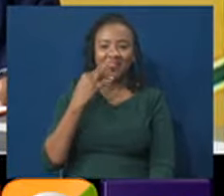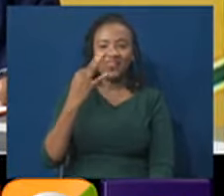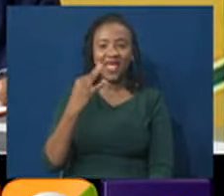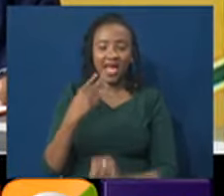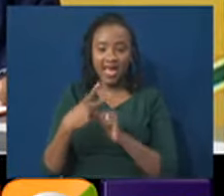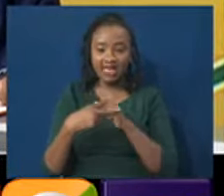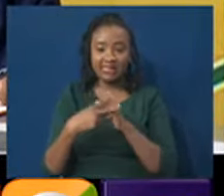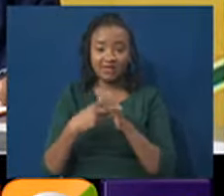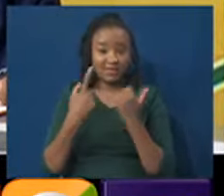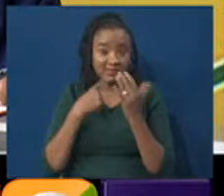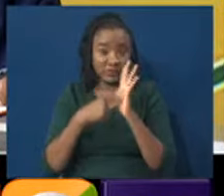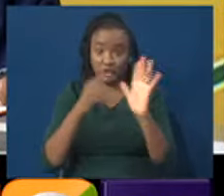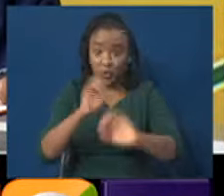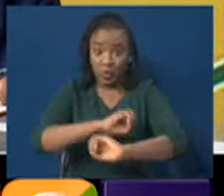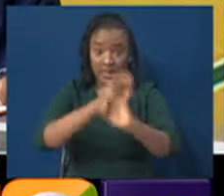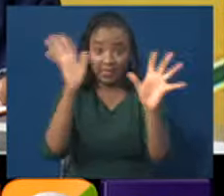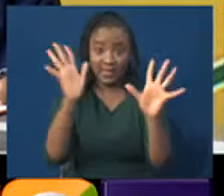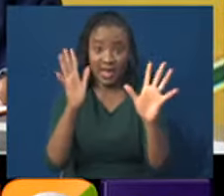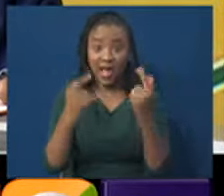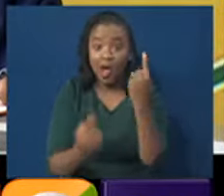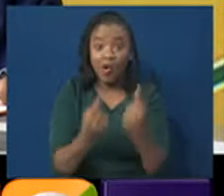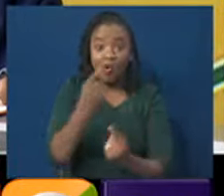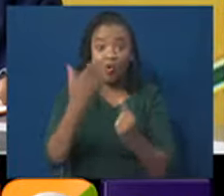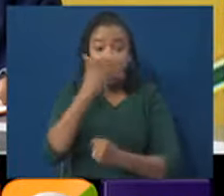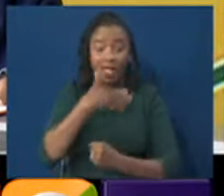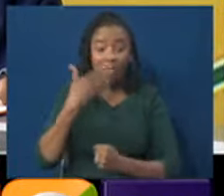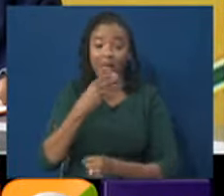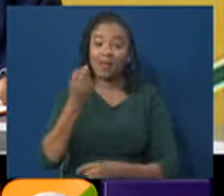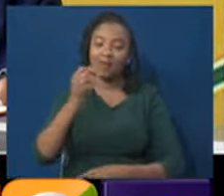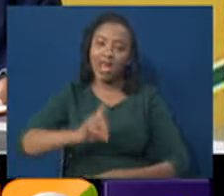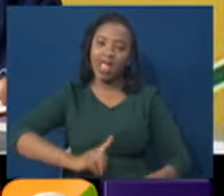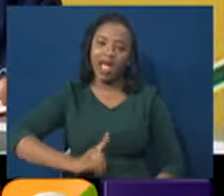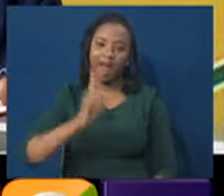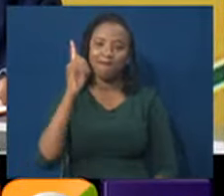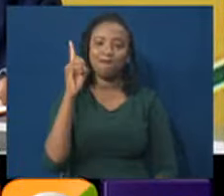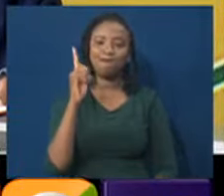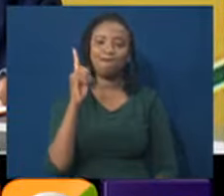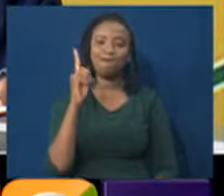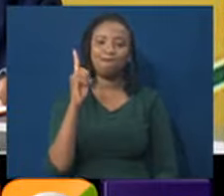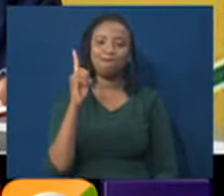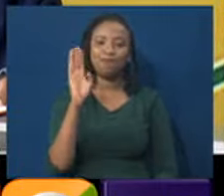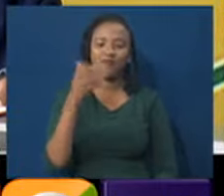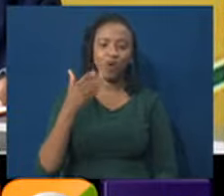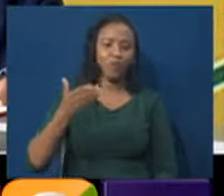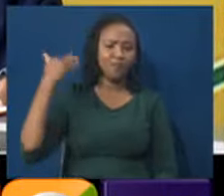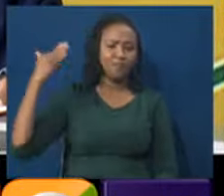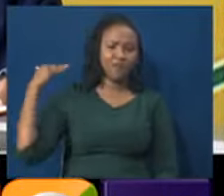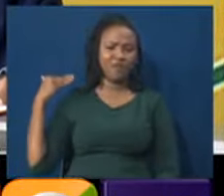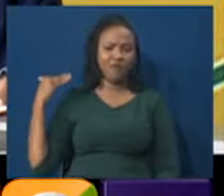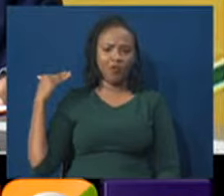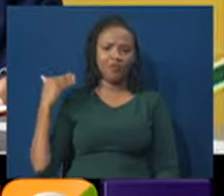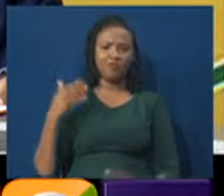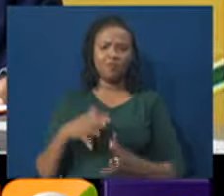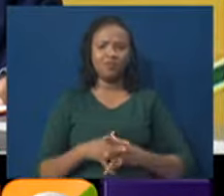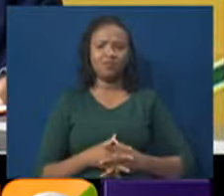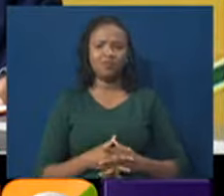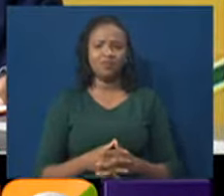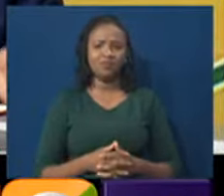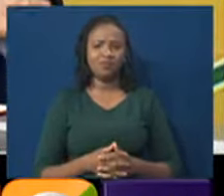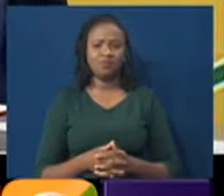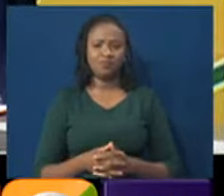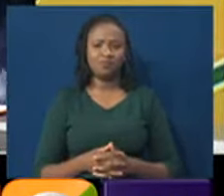Clearly an indicator that really the cooking oil has gone up in their prices since maybe in the few years or few months